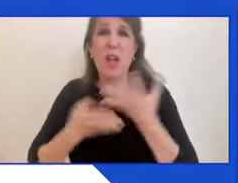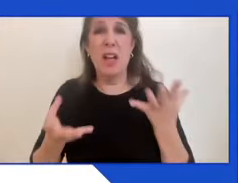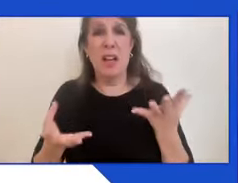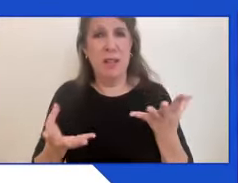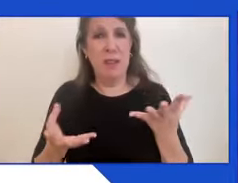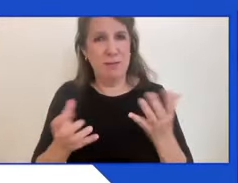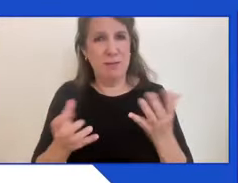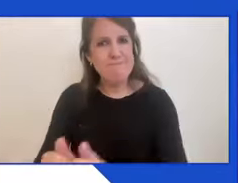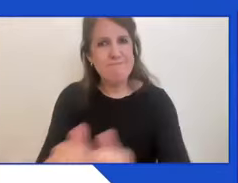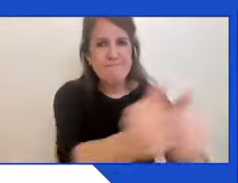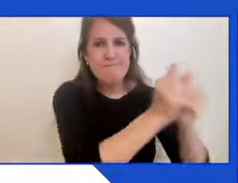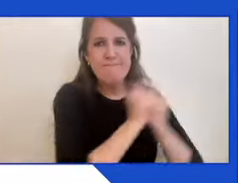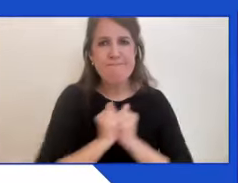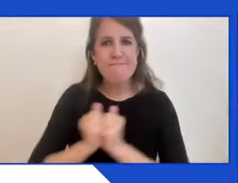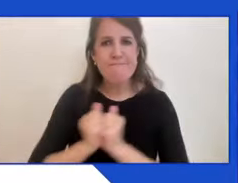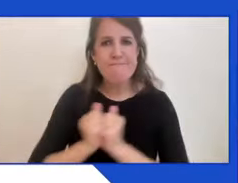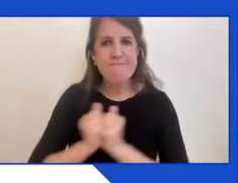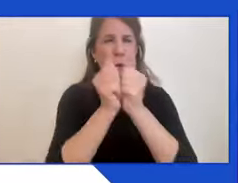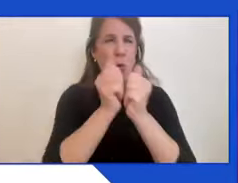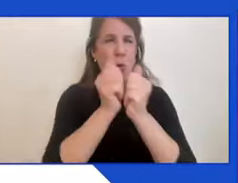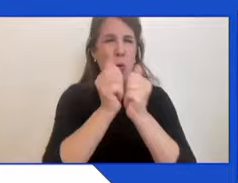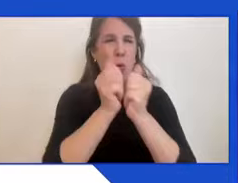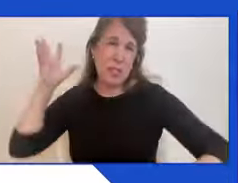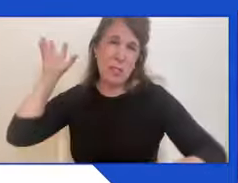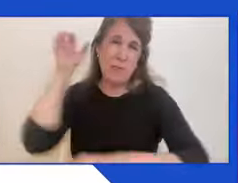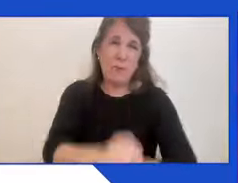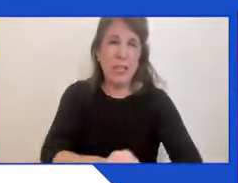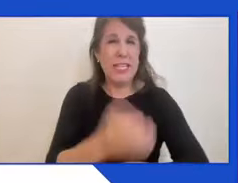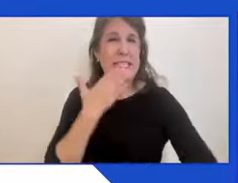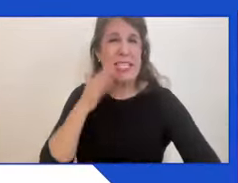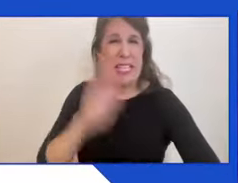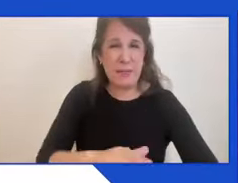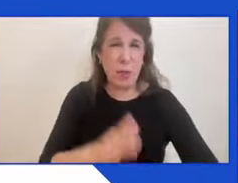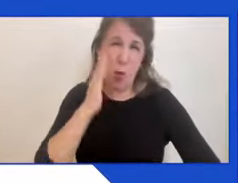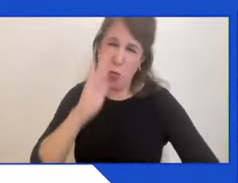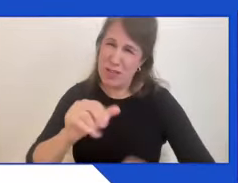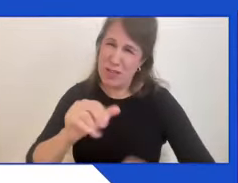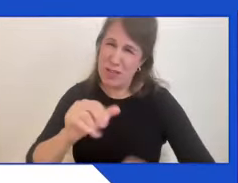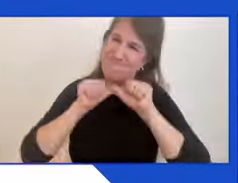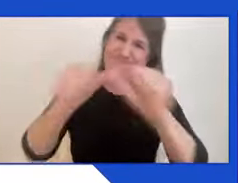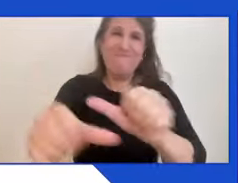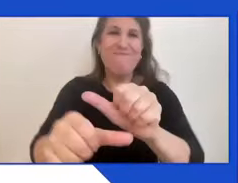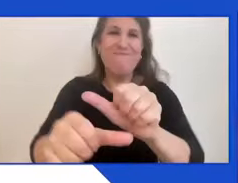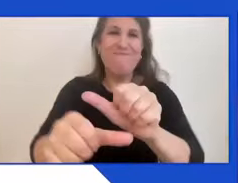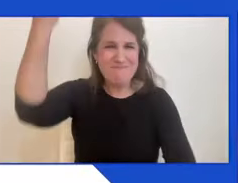together, we will defeat evil and we will prevail.